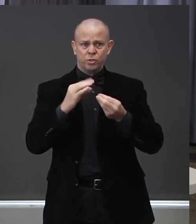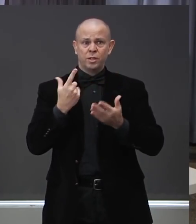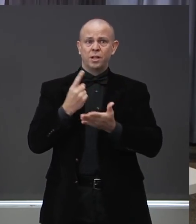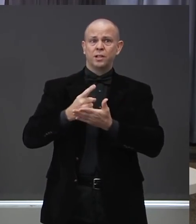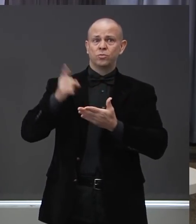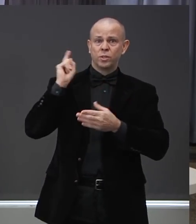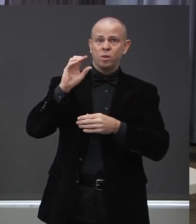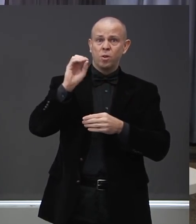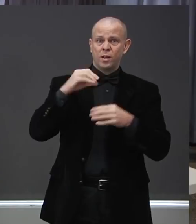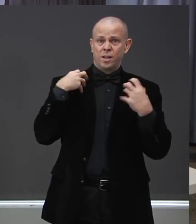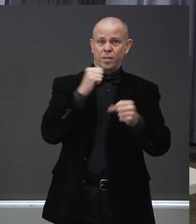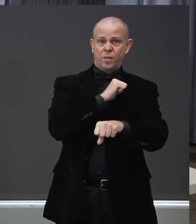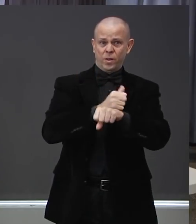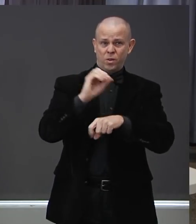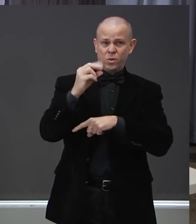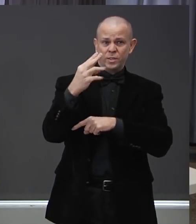recorded